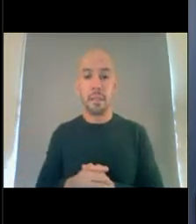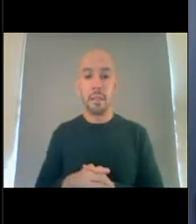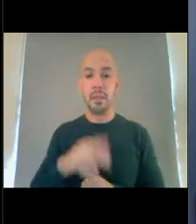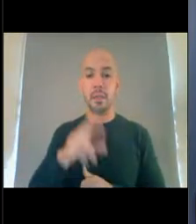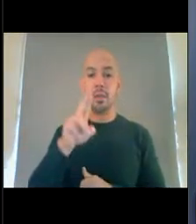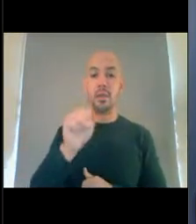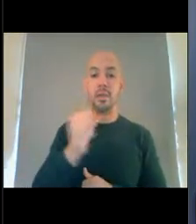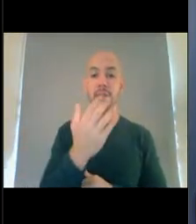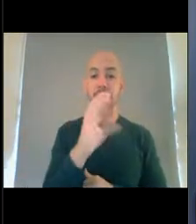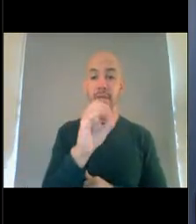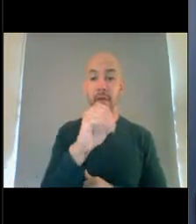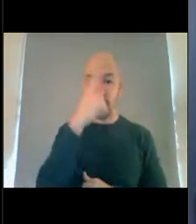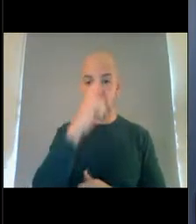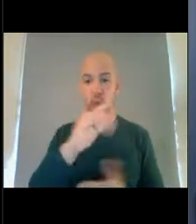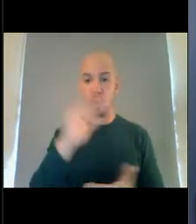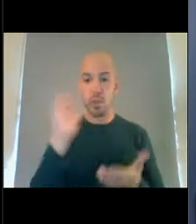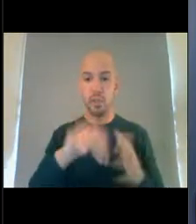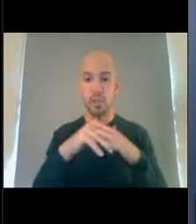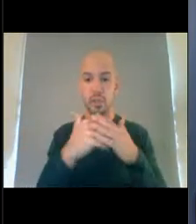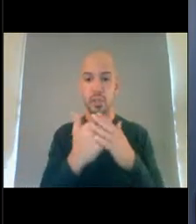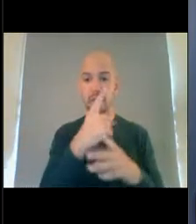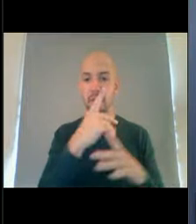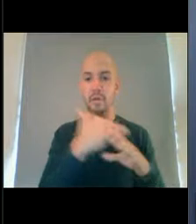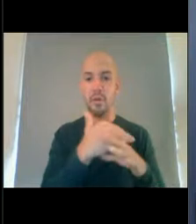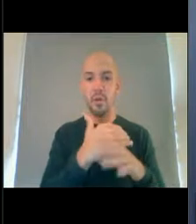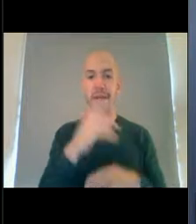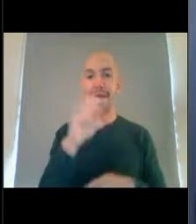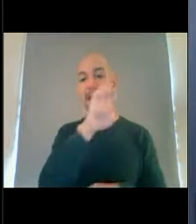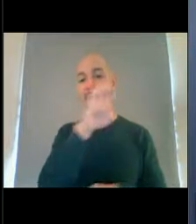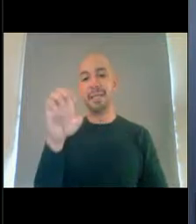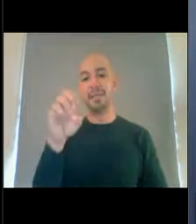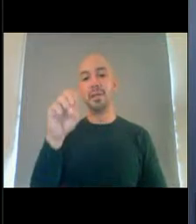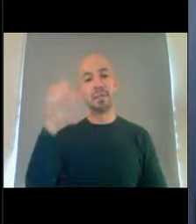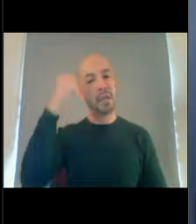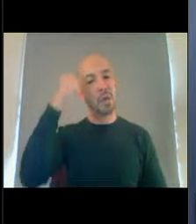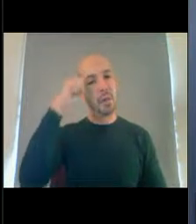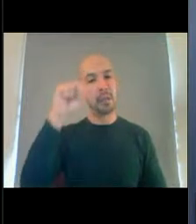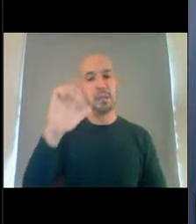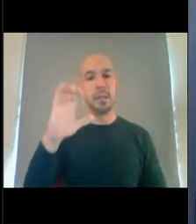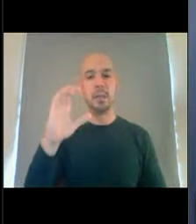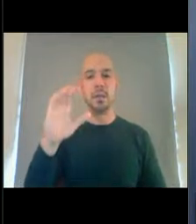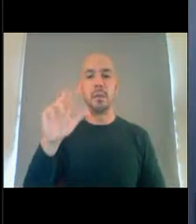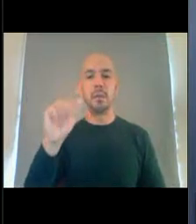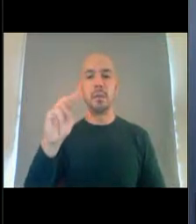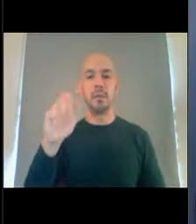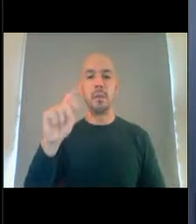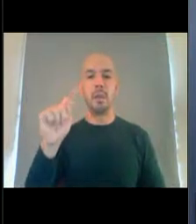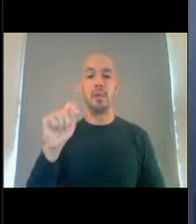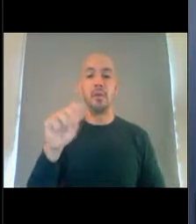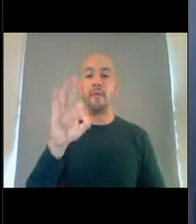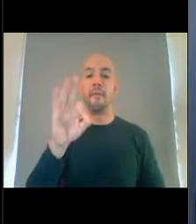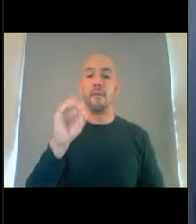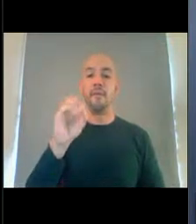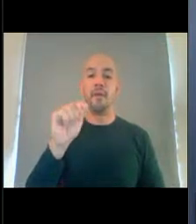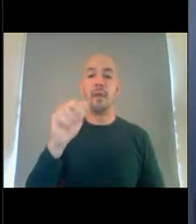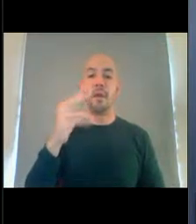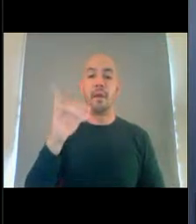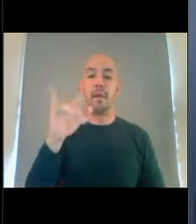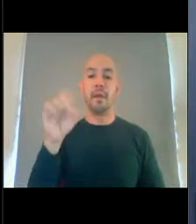that links eastern sacramento and communities in the foothills all the way down state route 99 and interstate